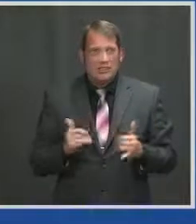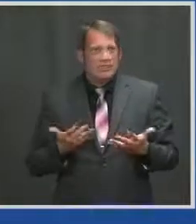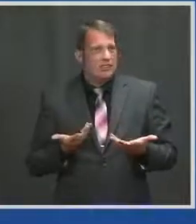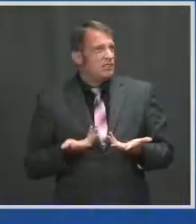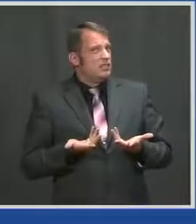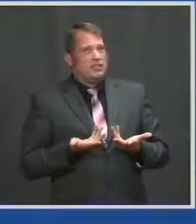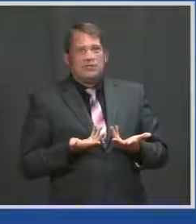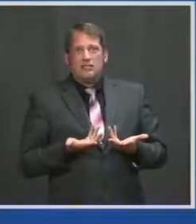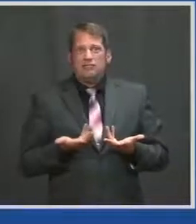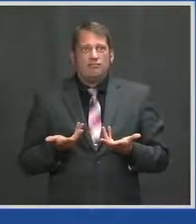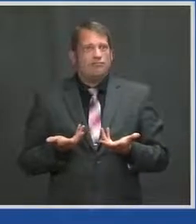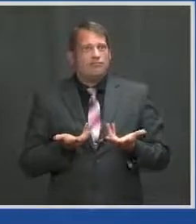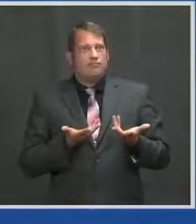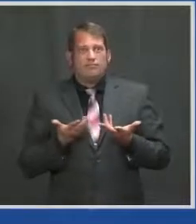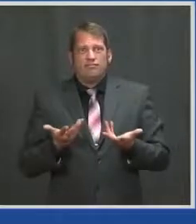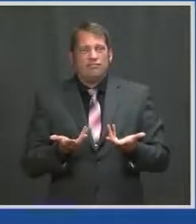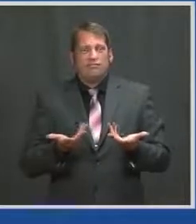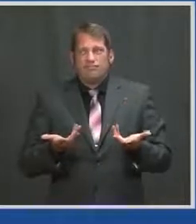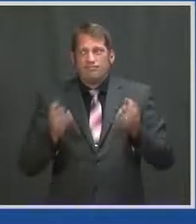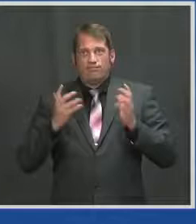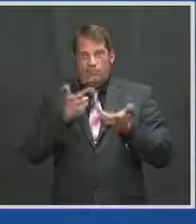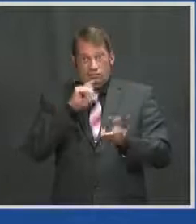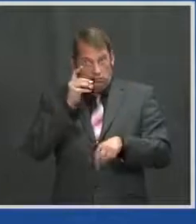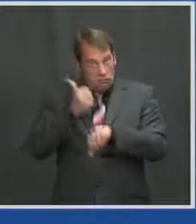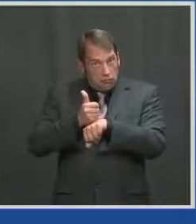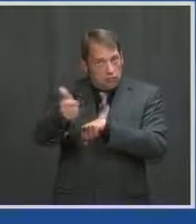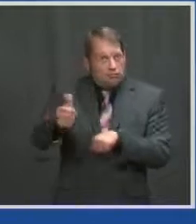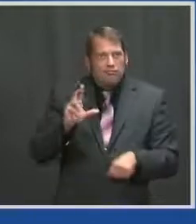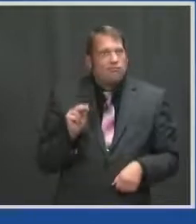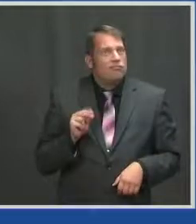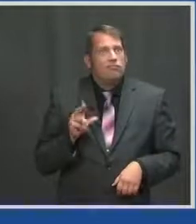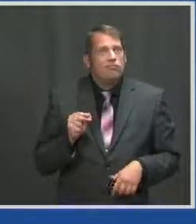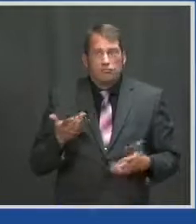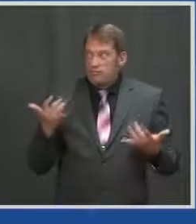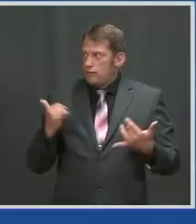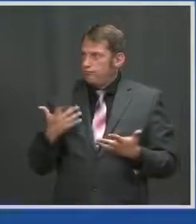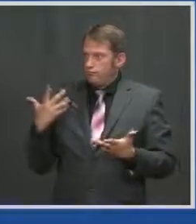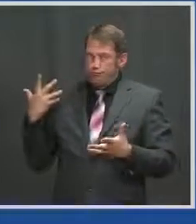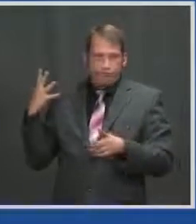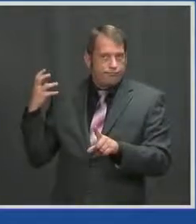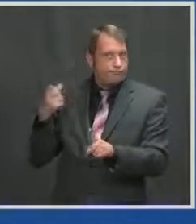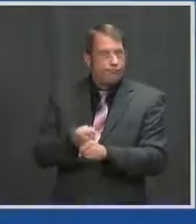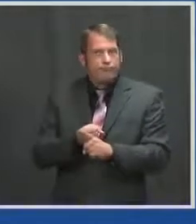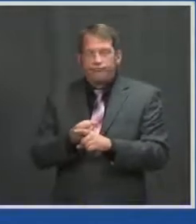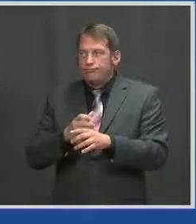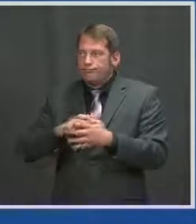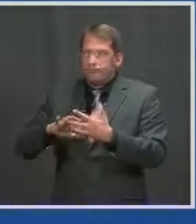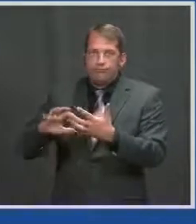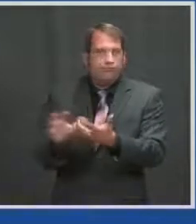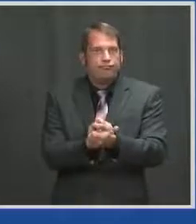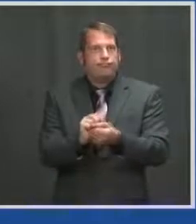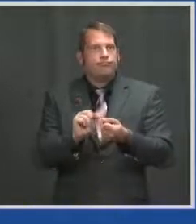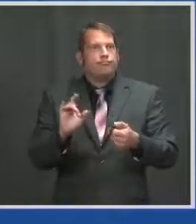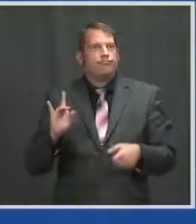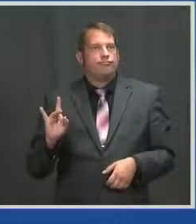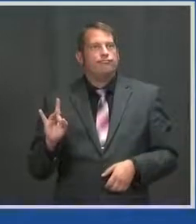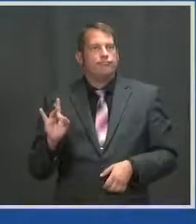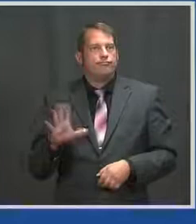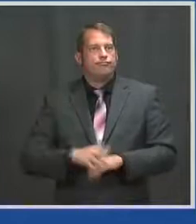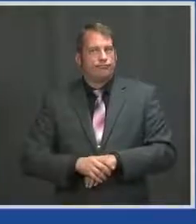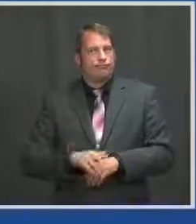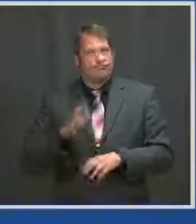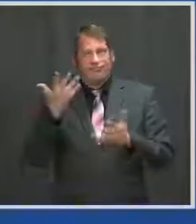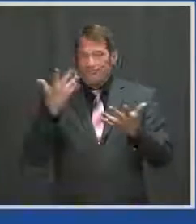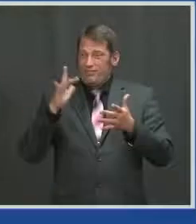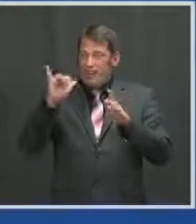on their back this past year. The virus stole their jobs. And I'm determined to give them a fighting chance. That's why I've